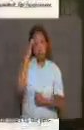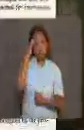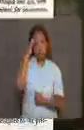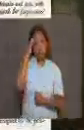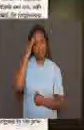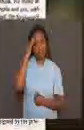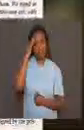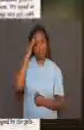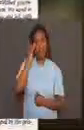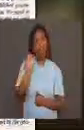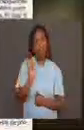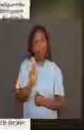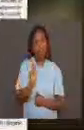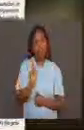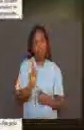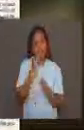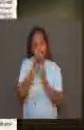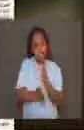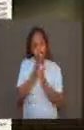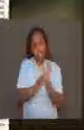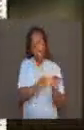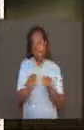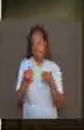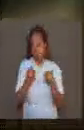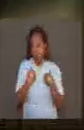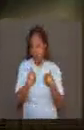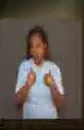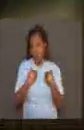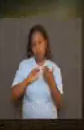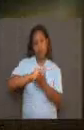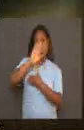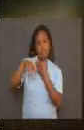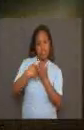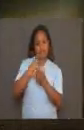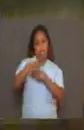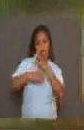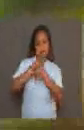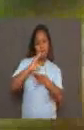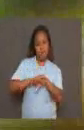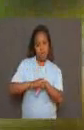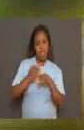about what is happening in the whole world.